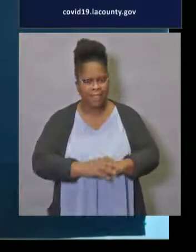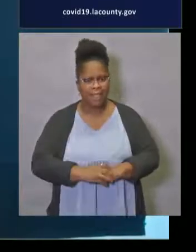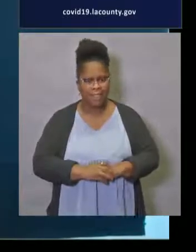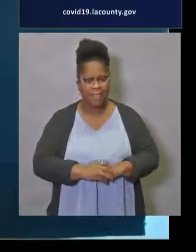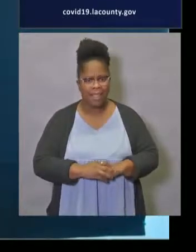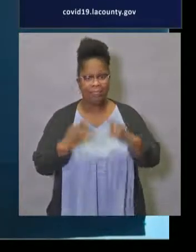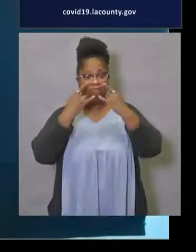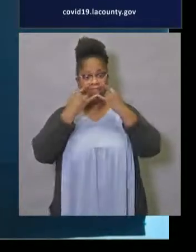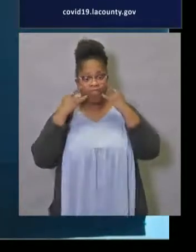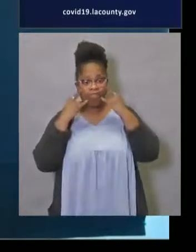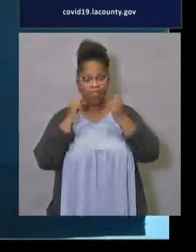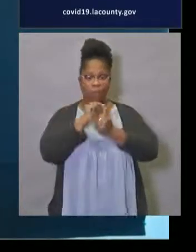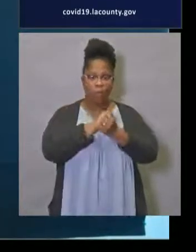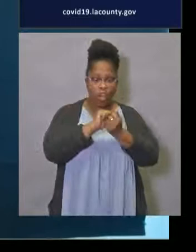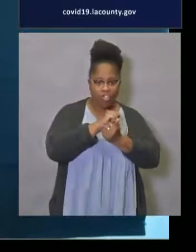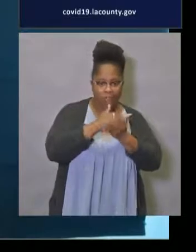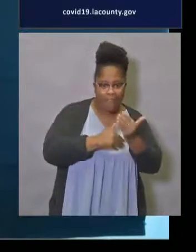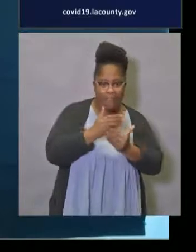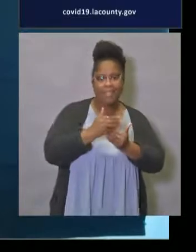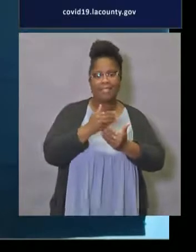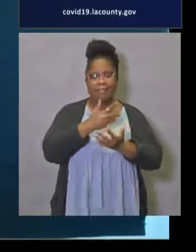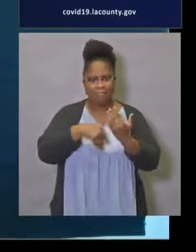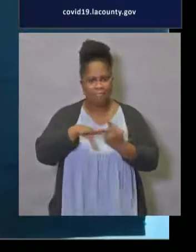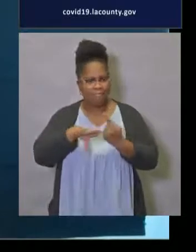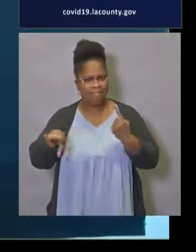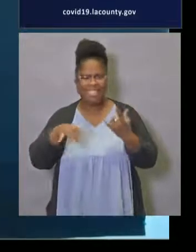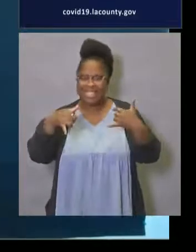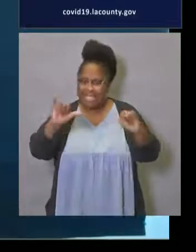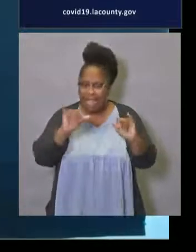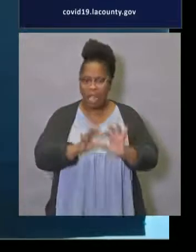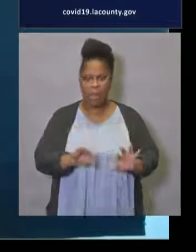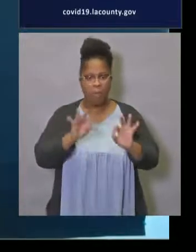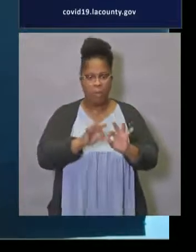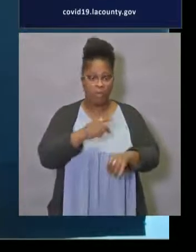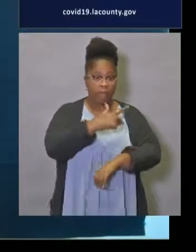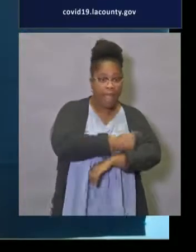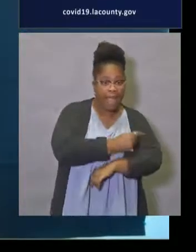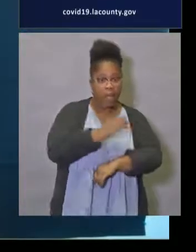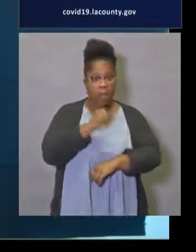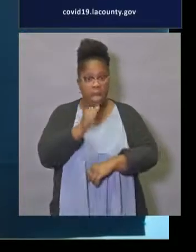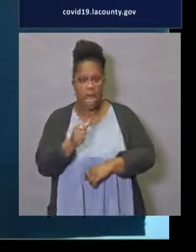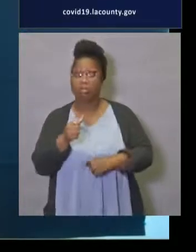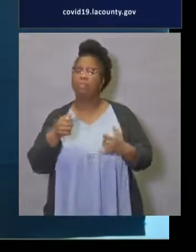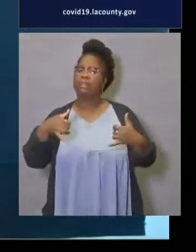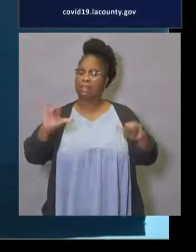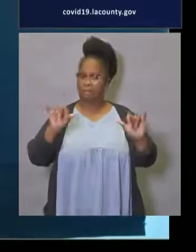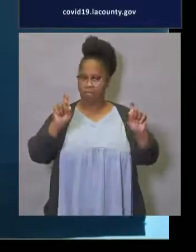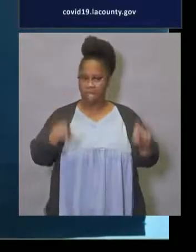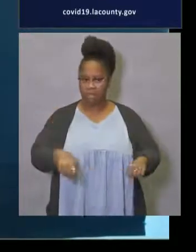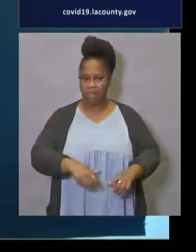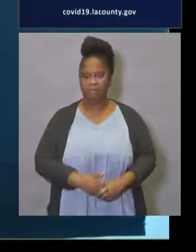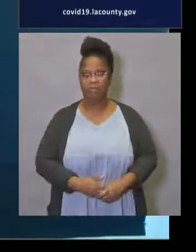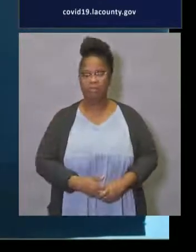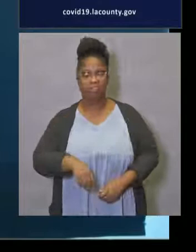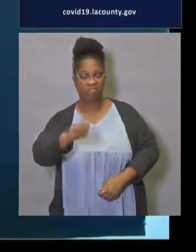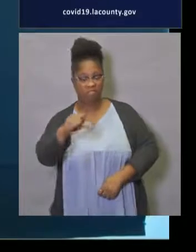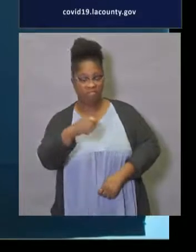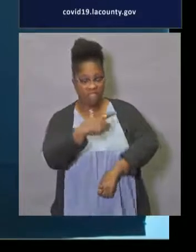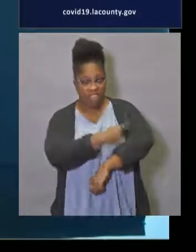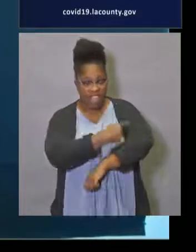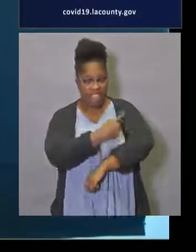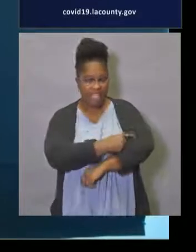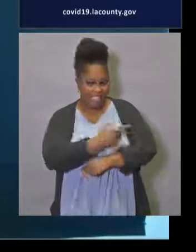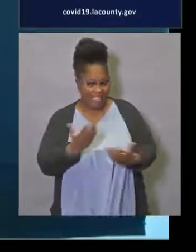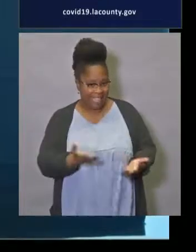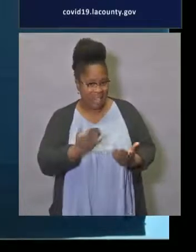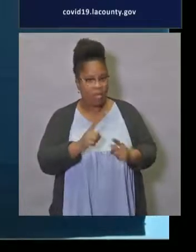your hands, keeping your distance, these practices are all still very important. Even with the arrival of the vaccine, community-based